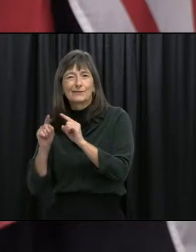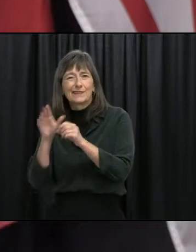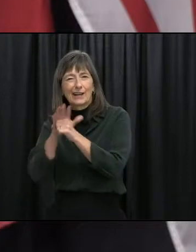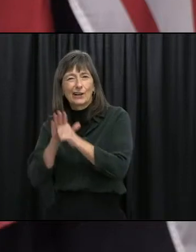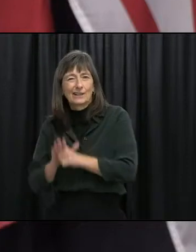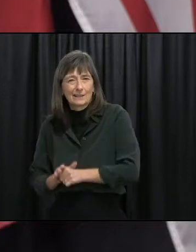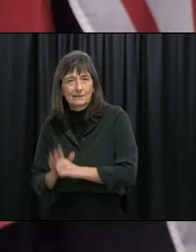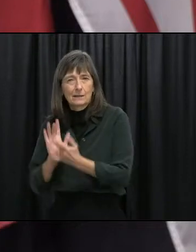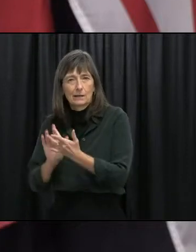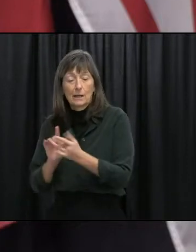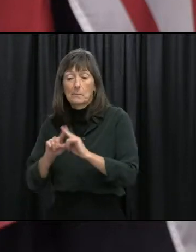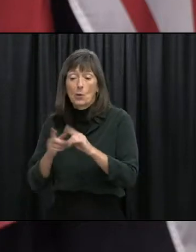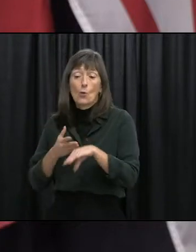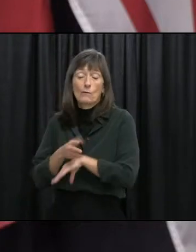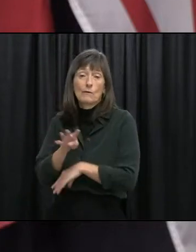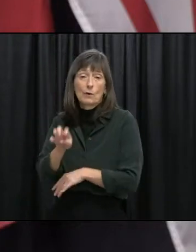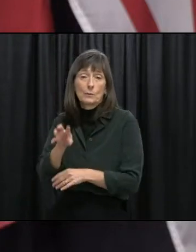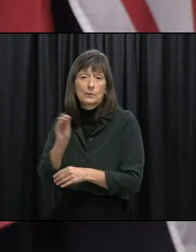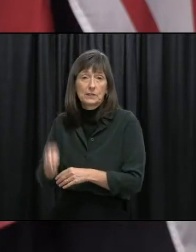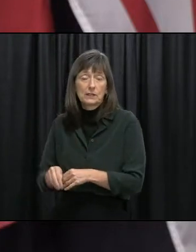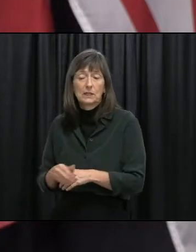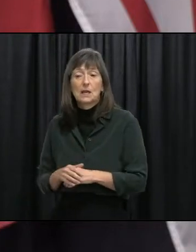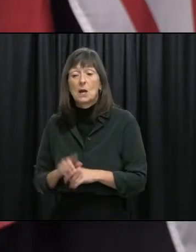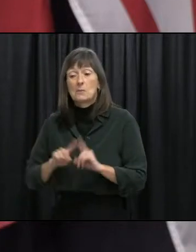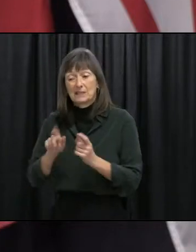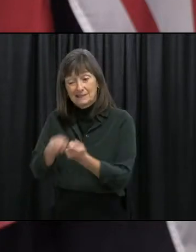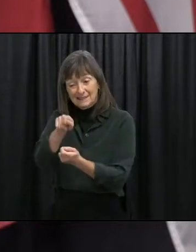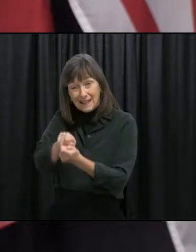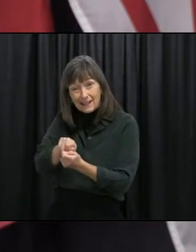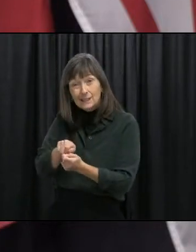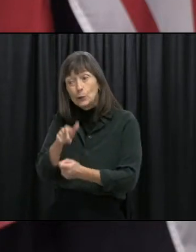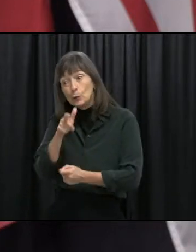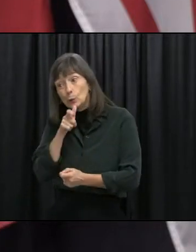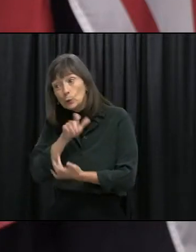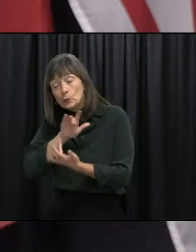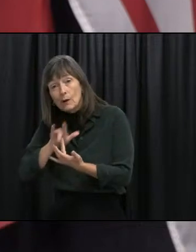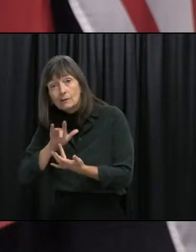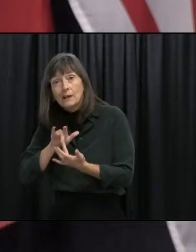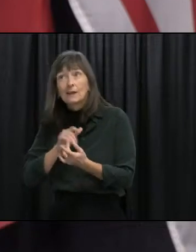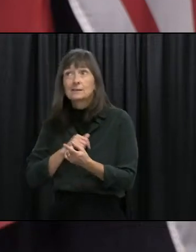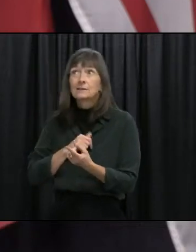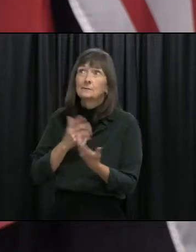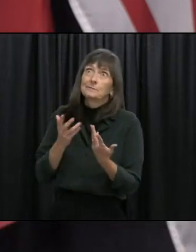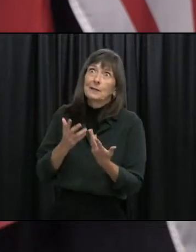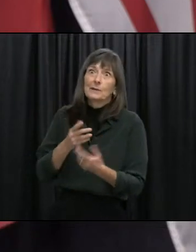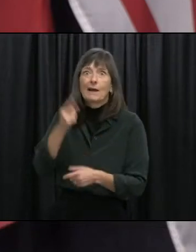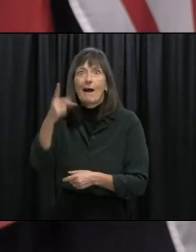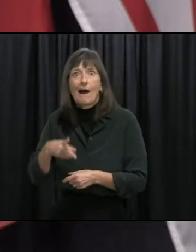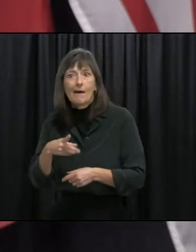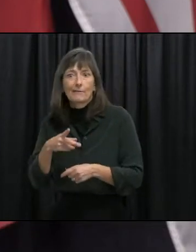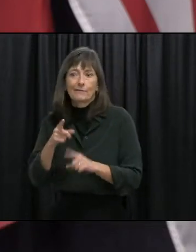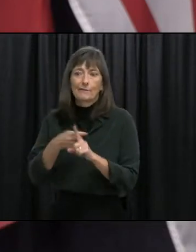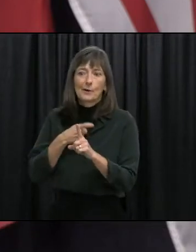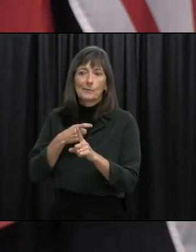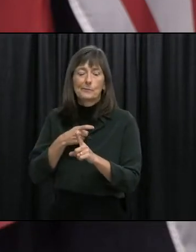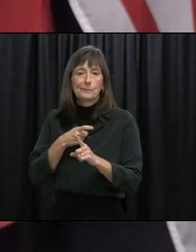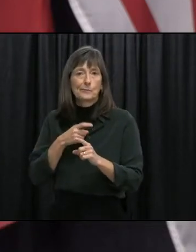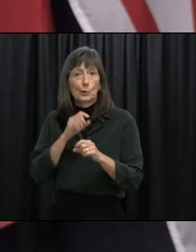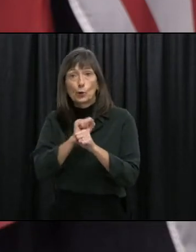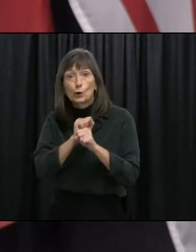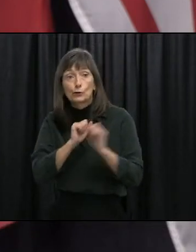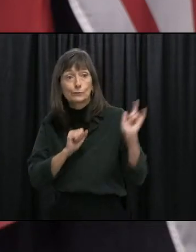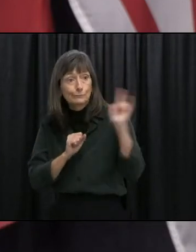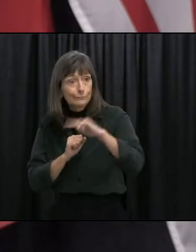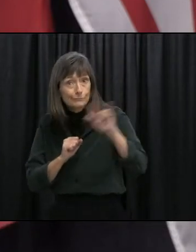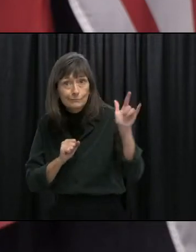But we do not have the data to be able to say, half of these are rotational workers or half of